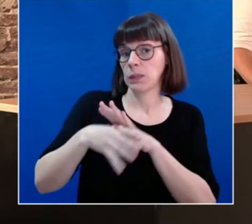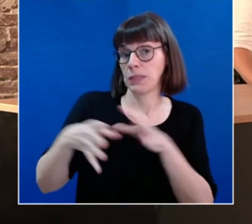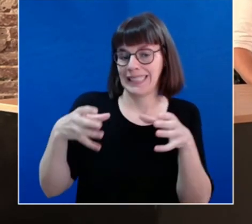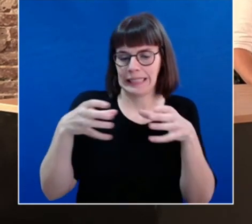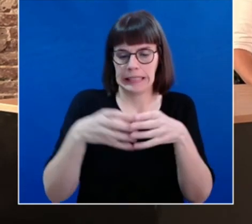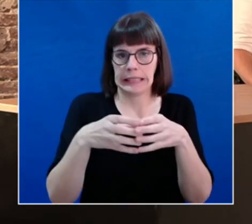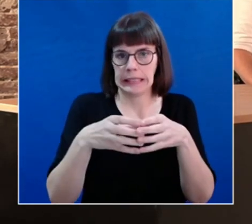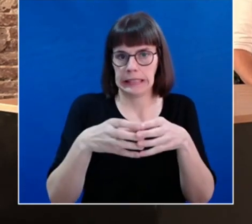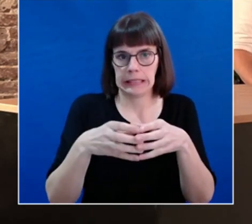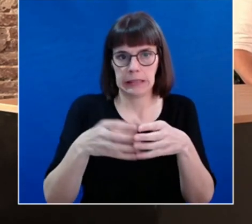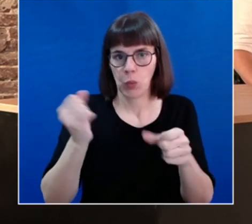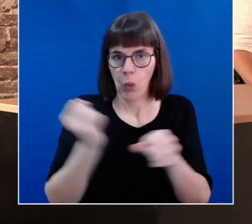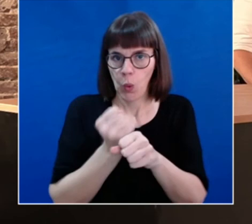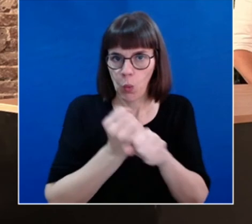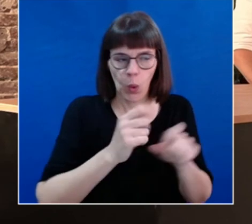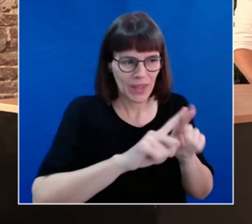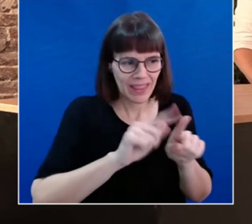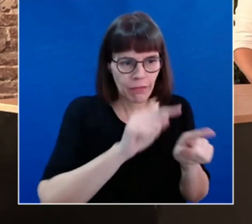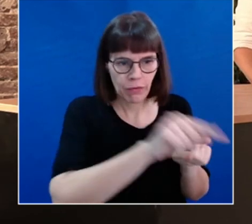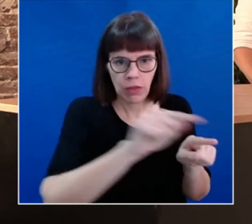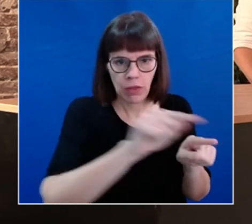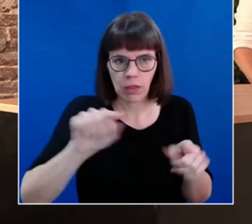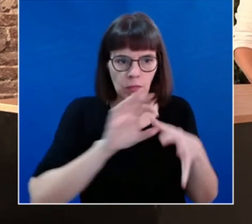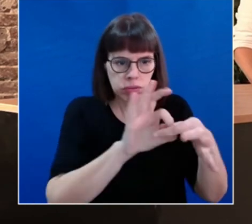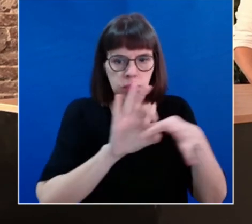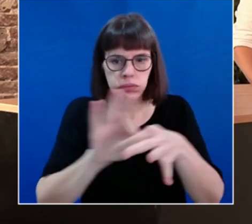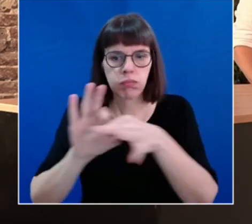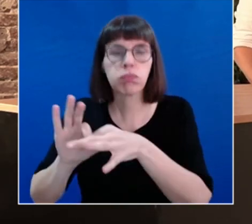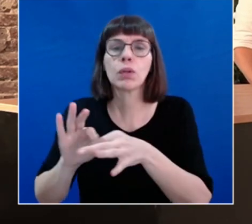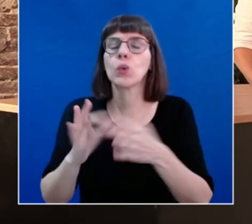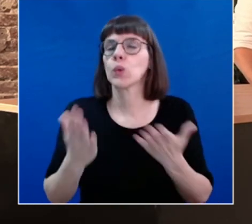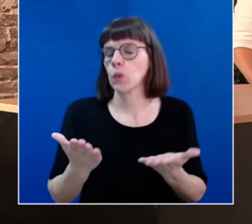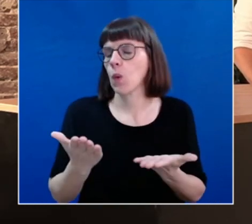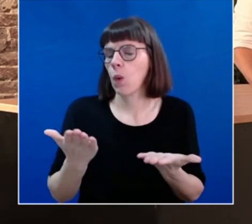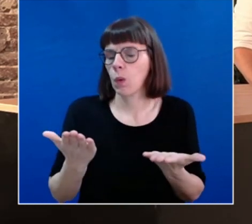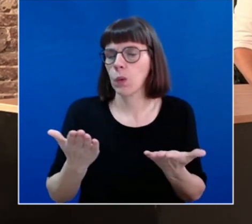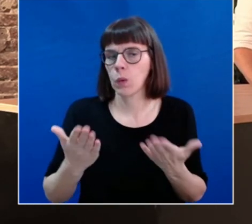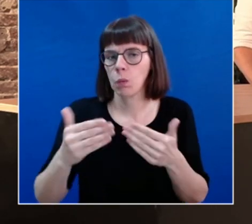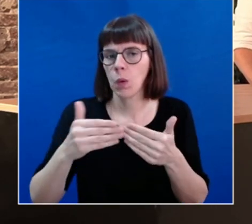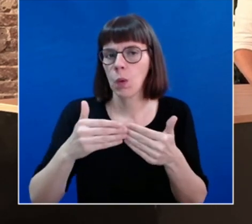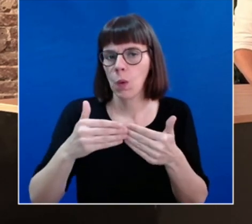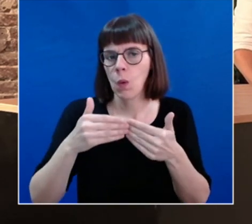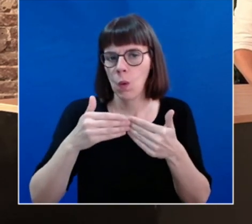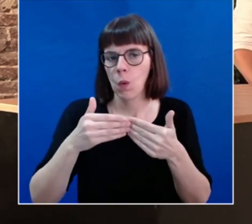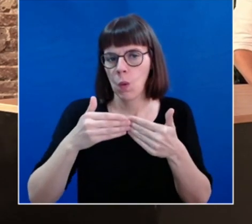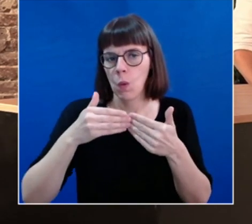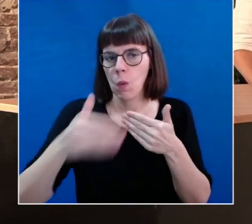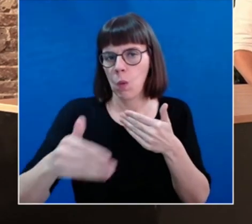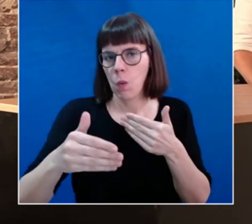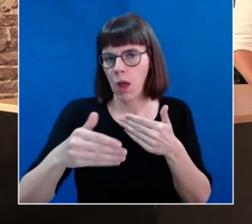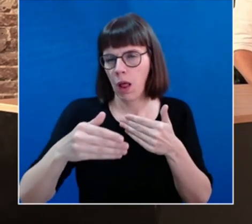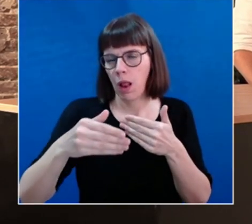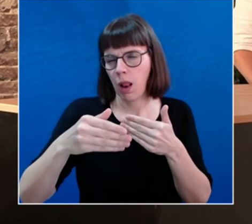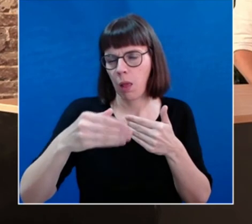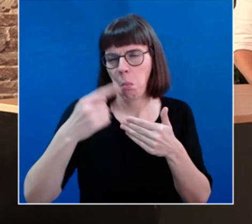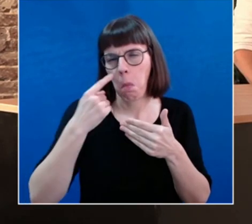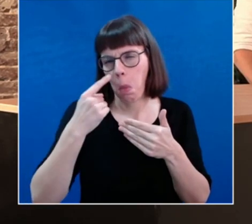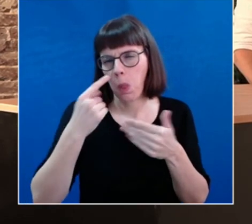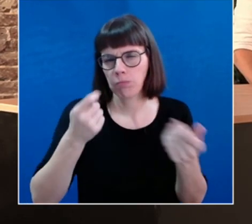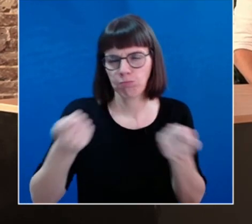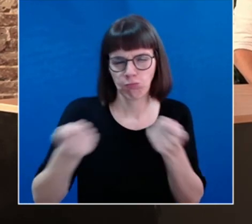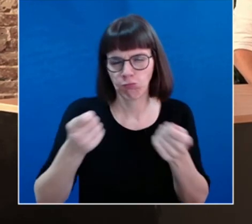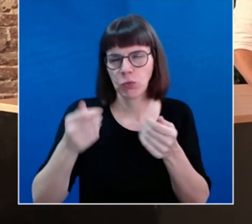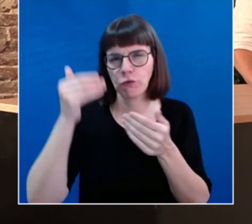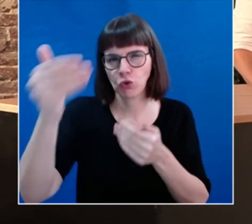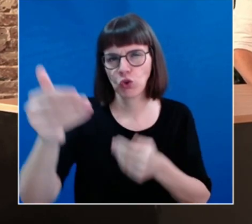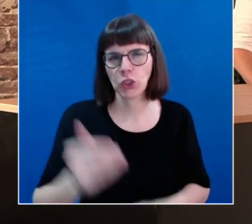all the teams in GitHub. So definitely, this is something that we will work with them in the future for sure.